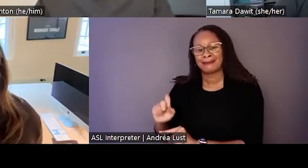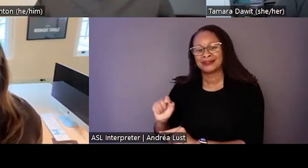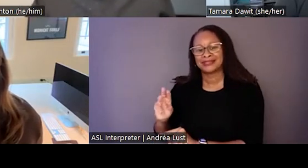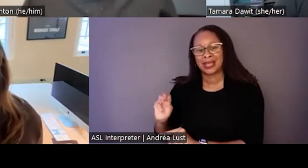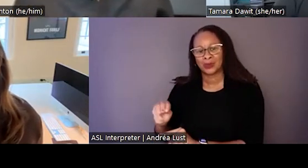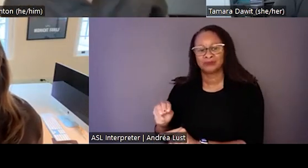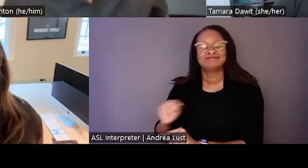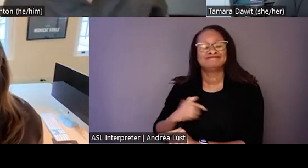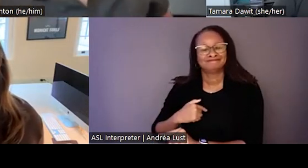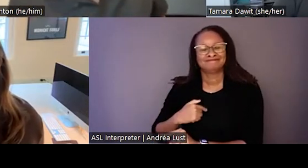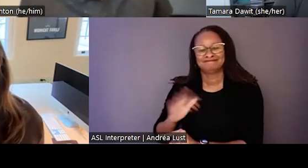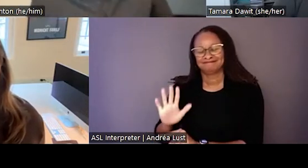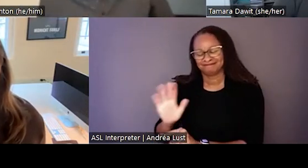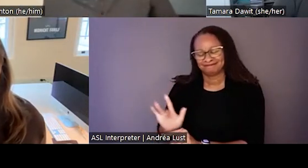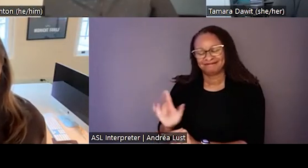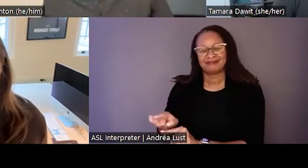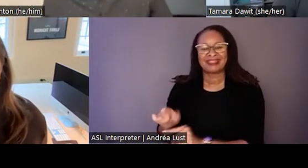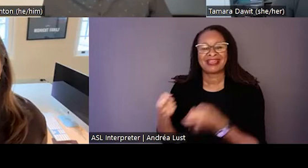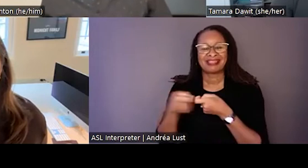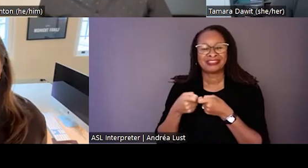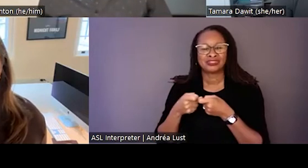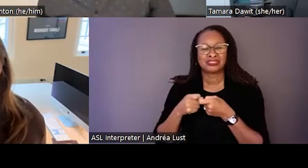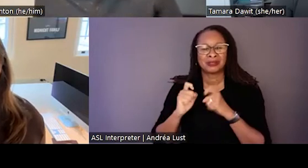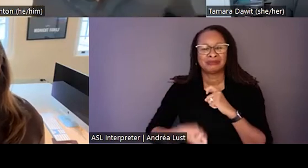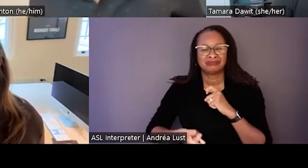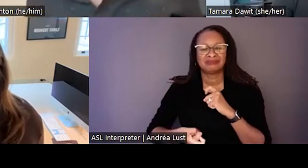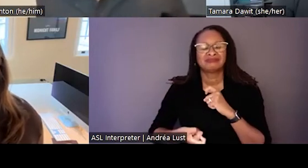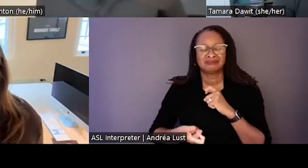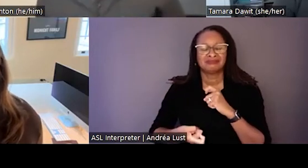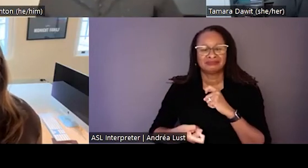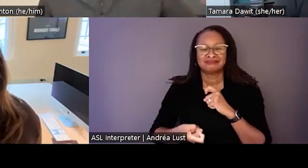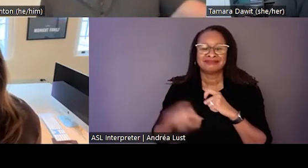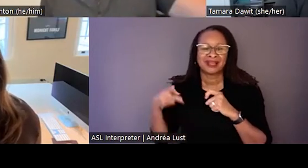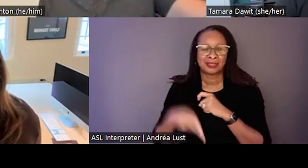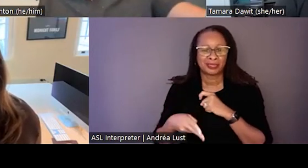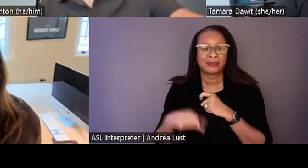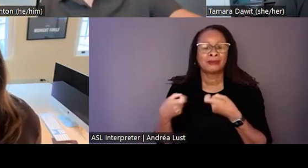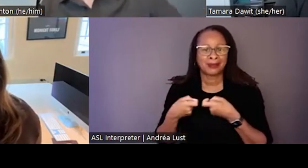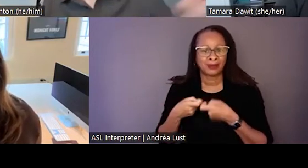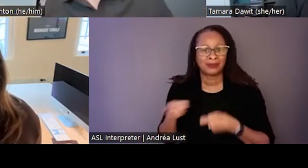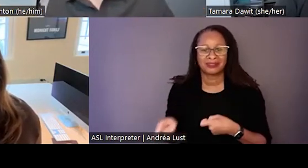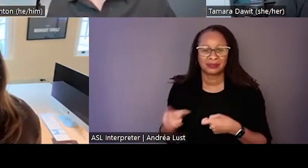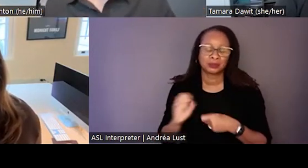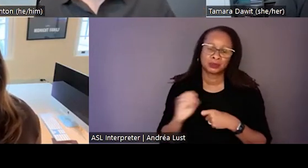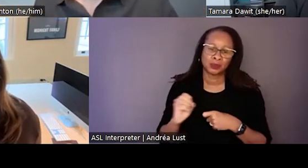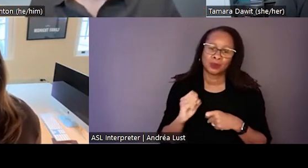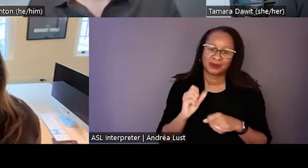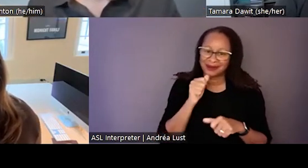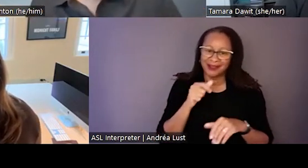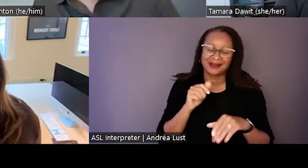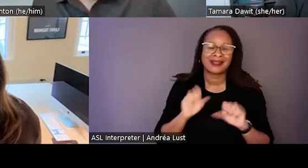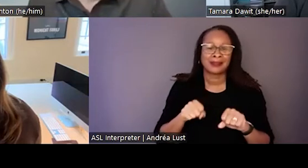experiencing right now a major electricity power cut. So she will join